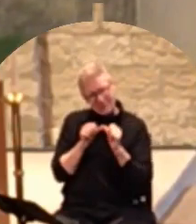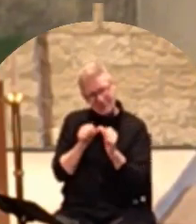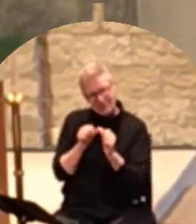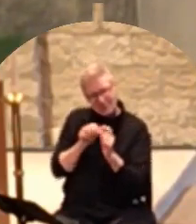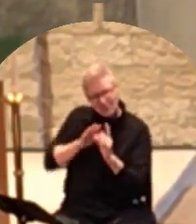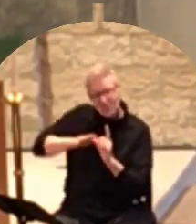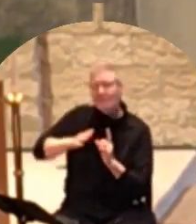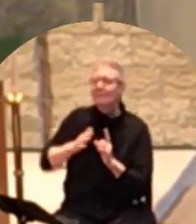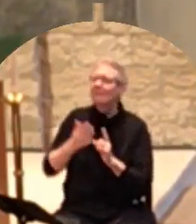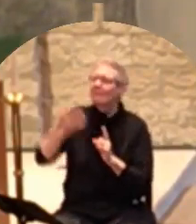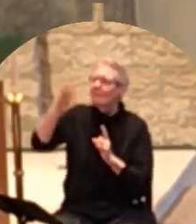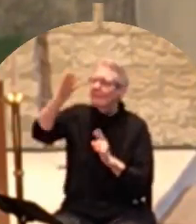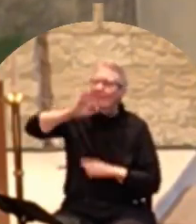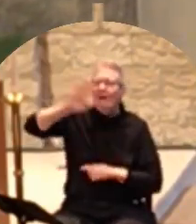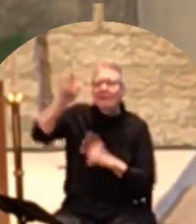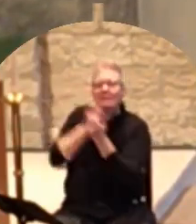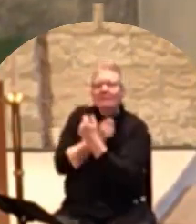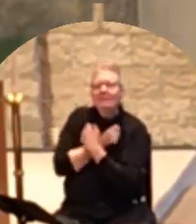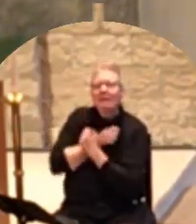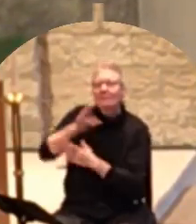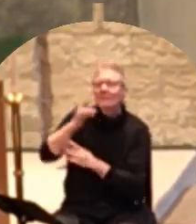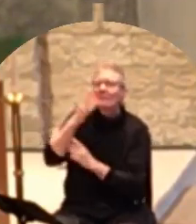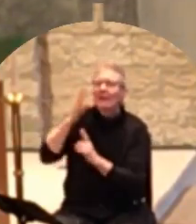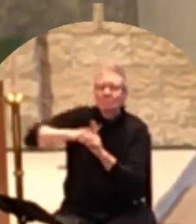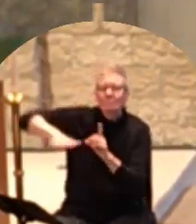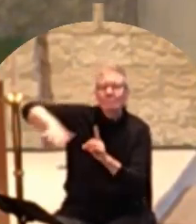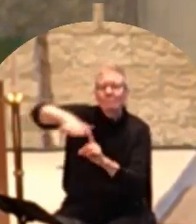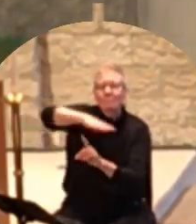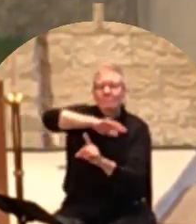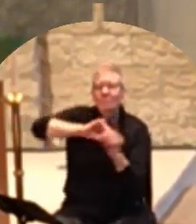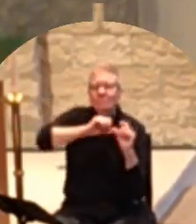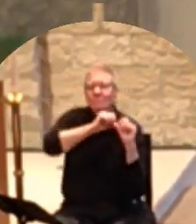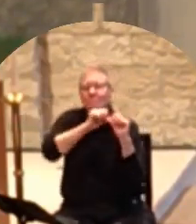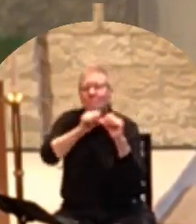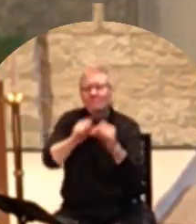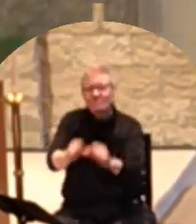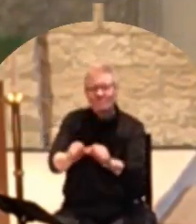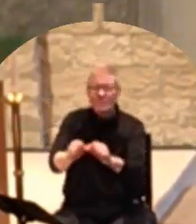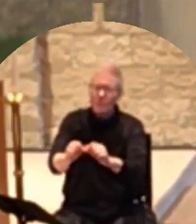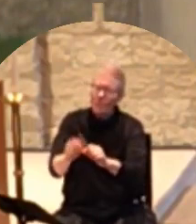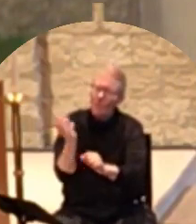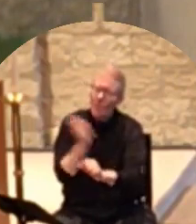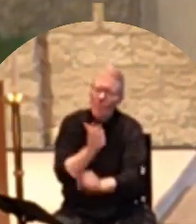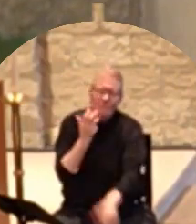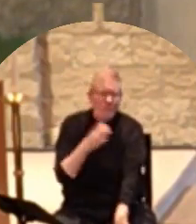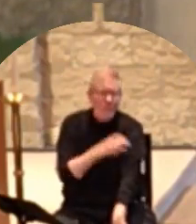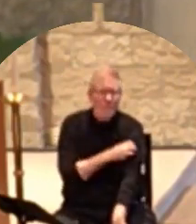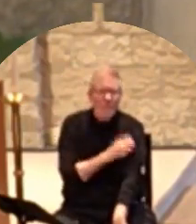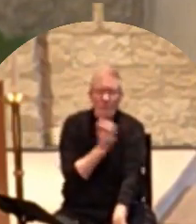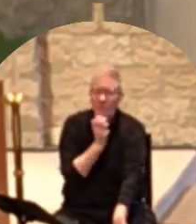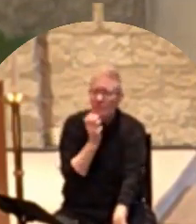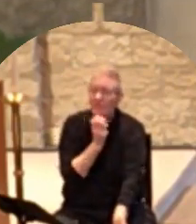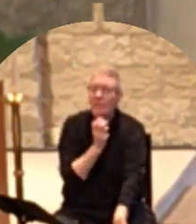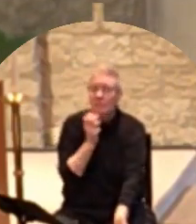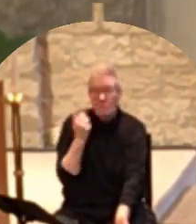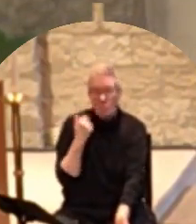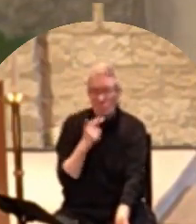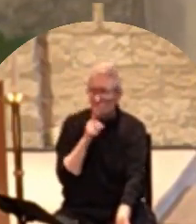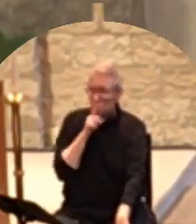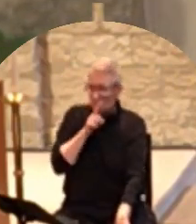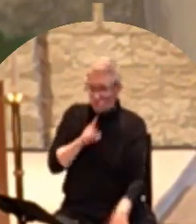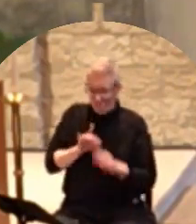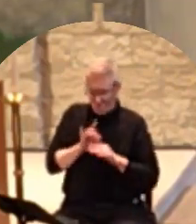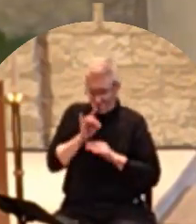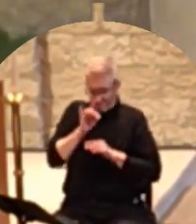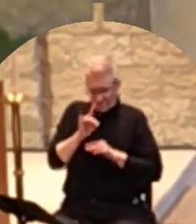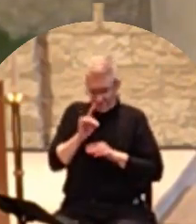God's light. Powerful. God is love. We are spiritual beings, and we